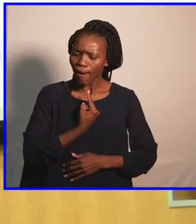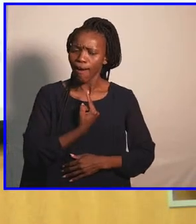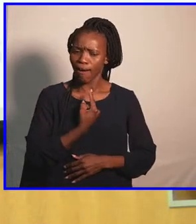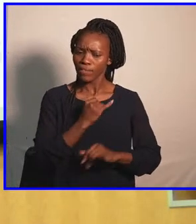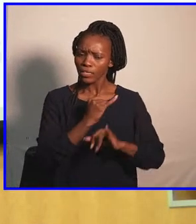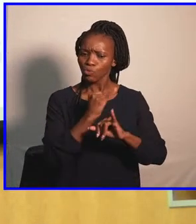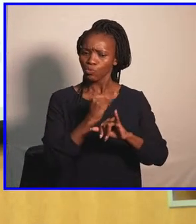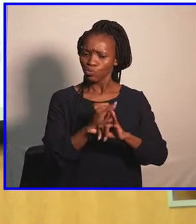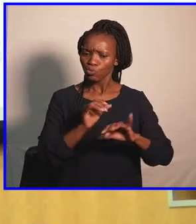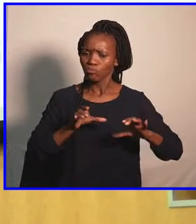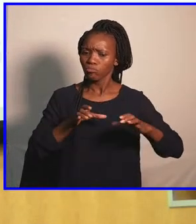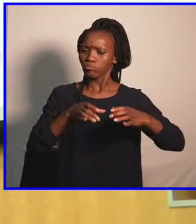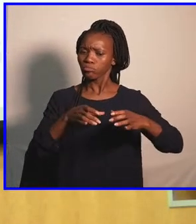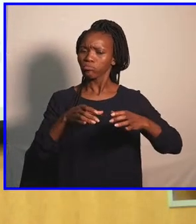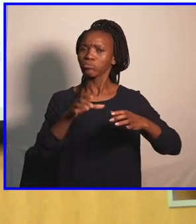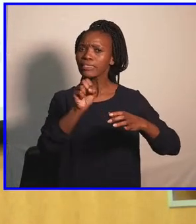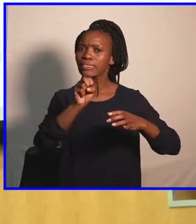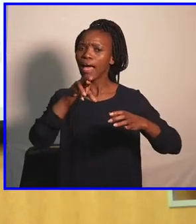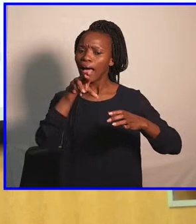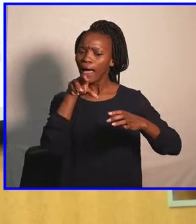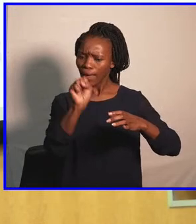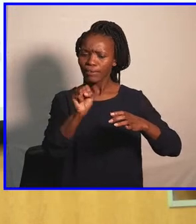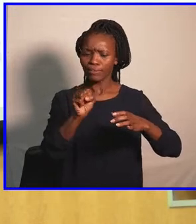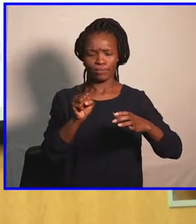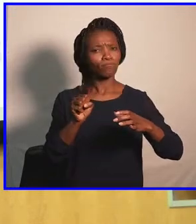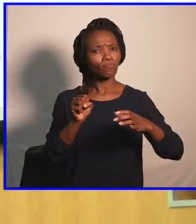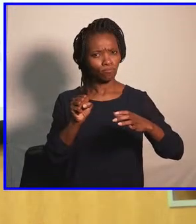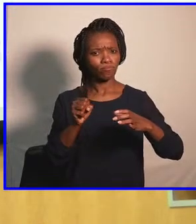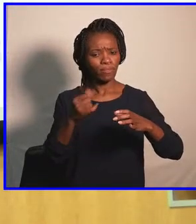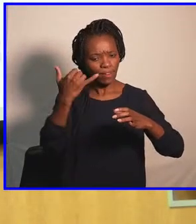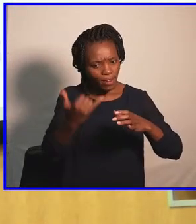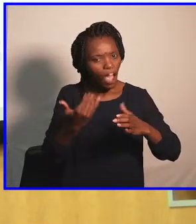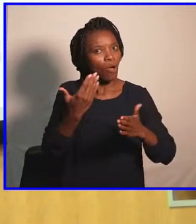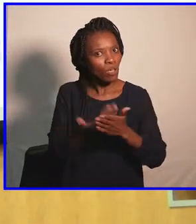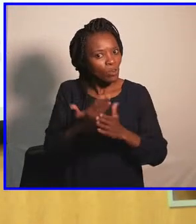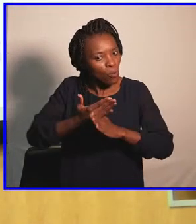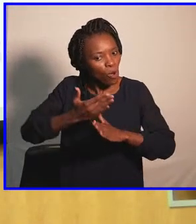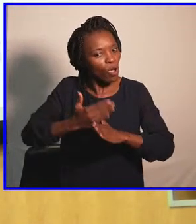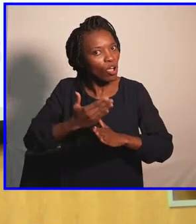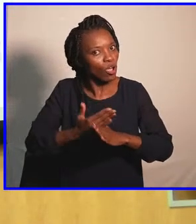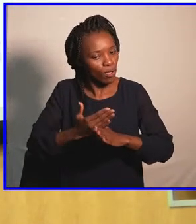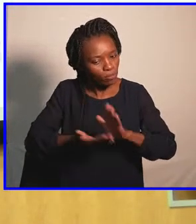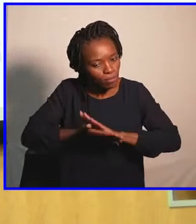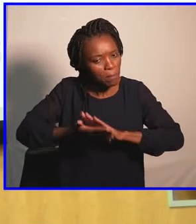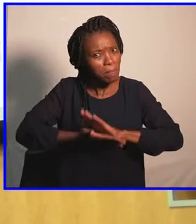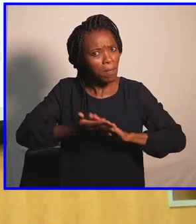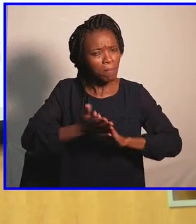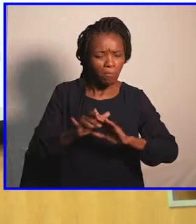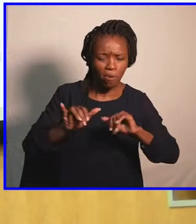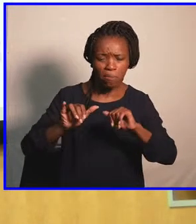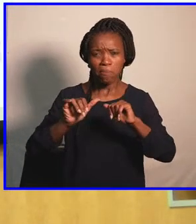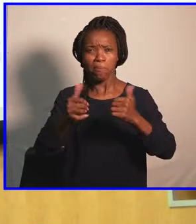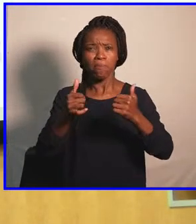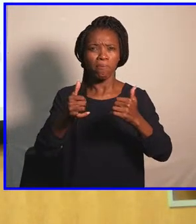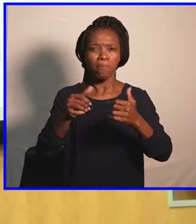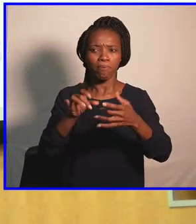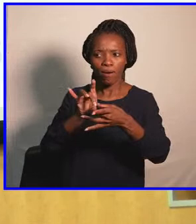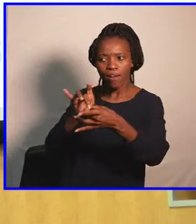institution at a position where you are able to work so well with all